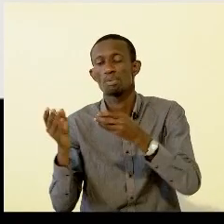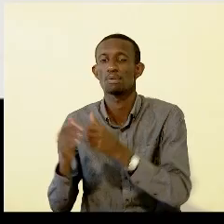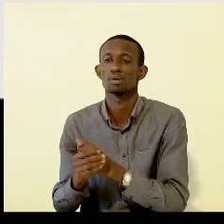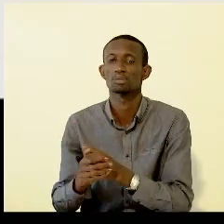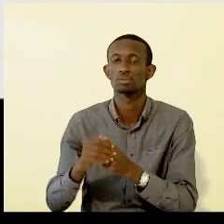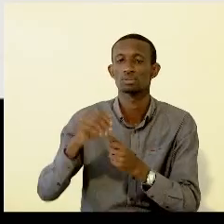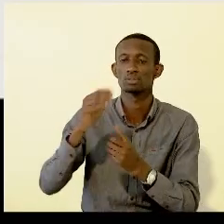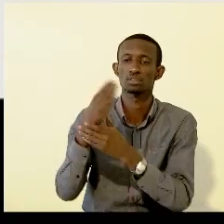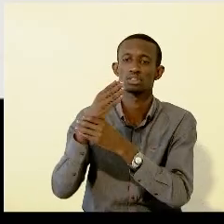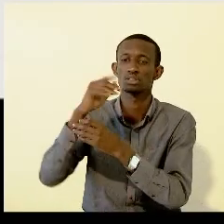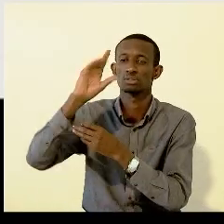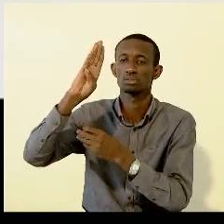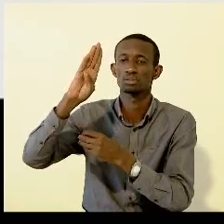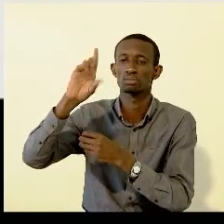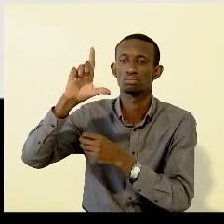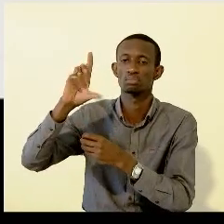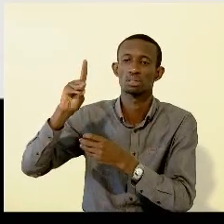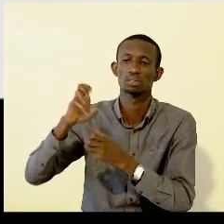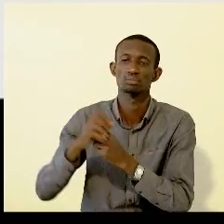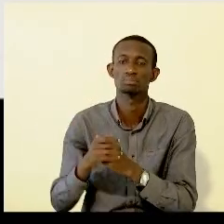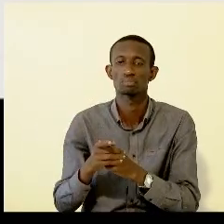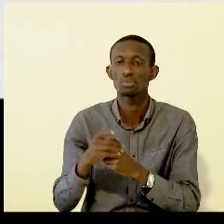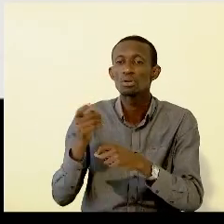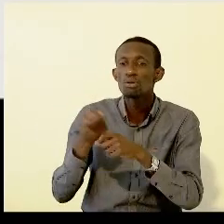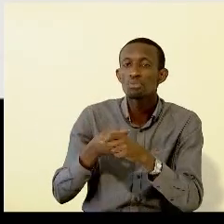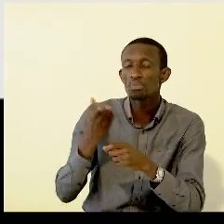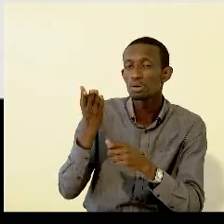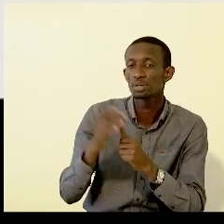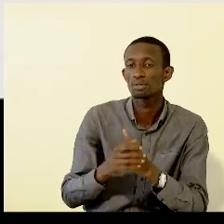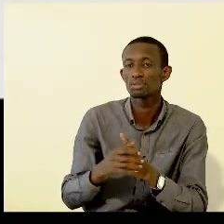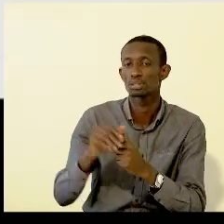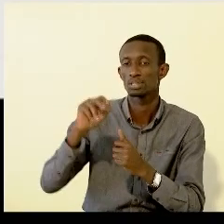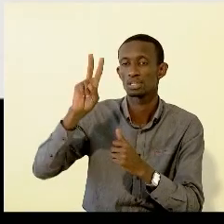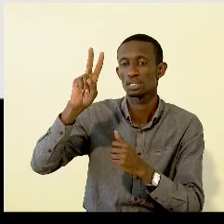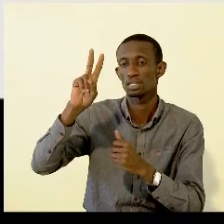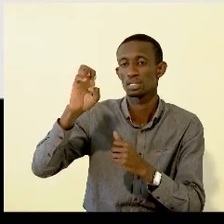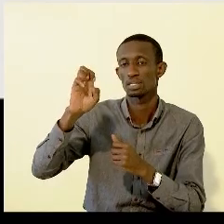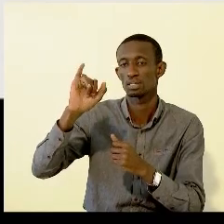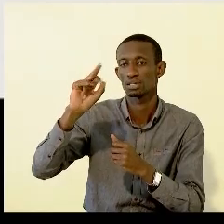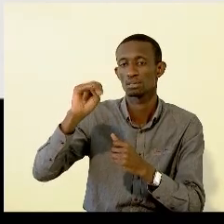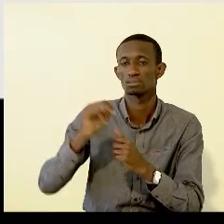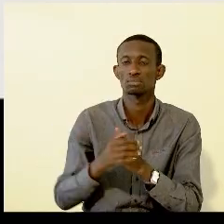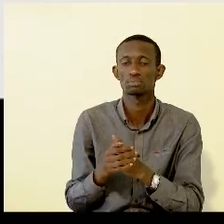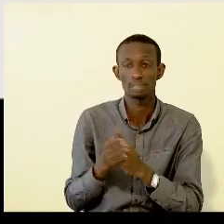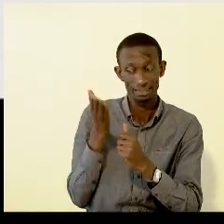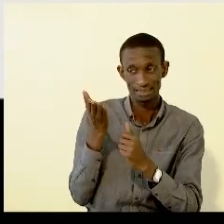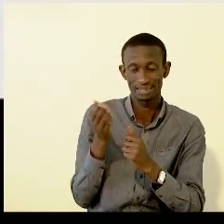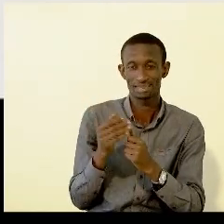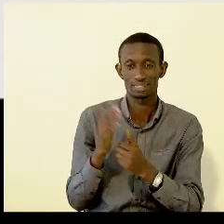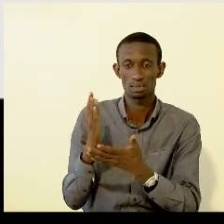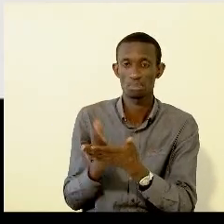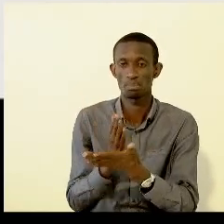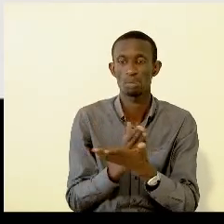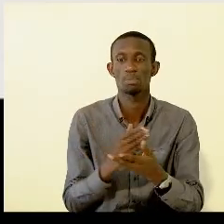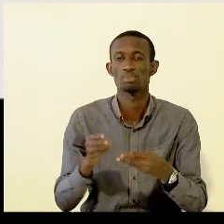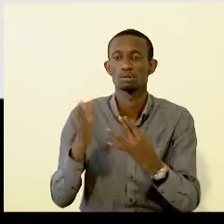the leaf. Then from the midrib we have veins. Veins are branches of midrib, and